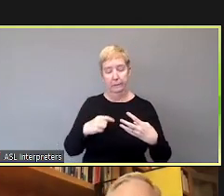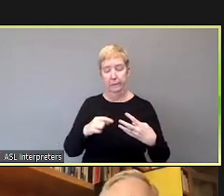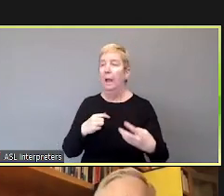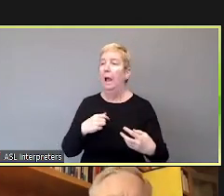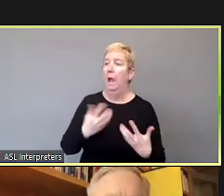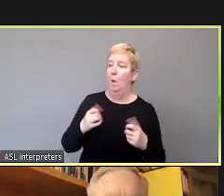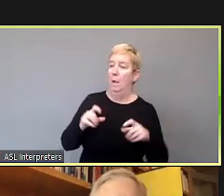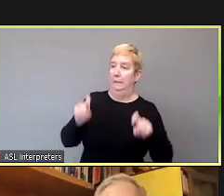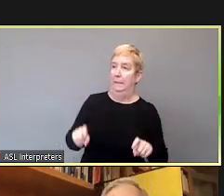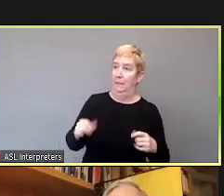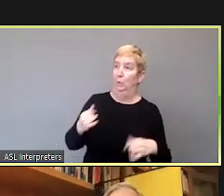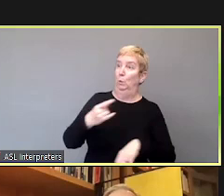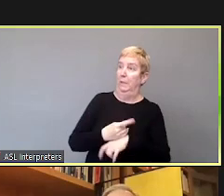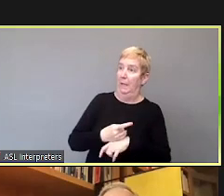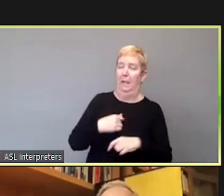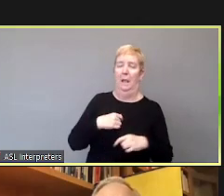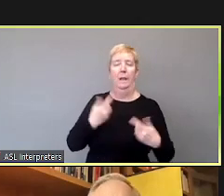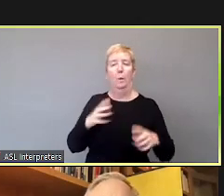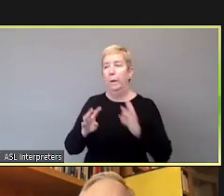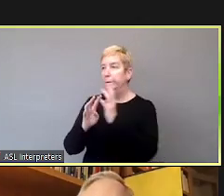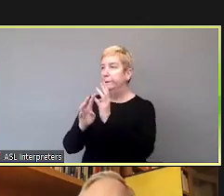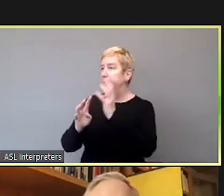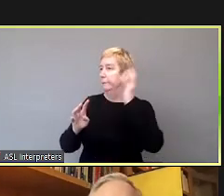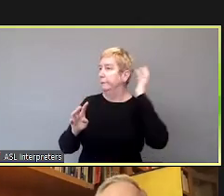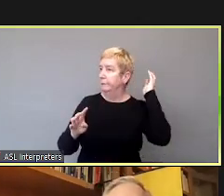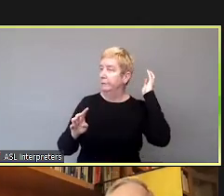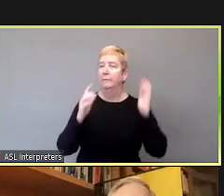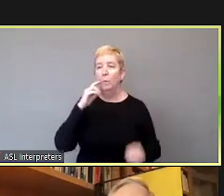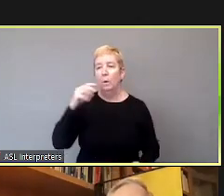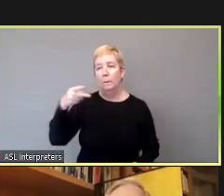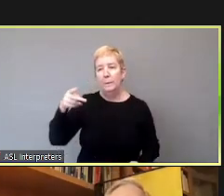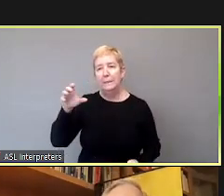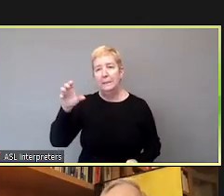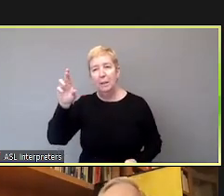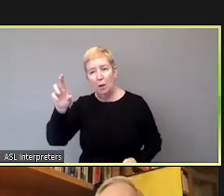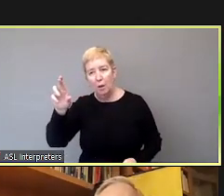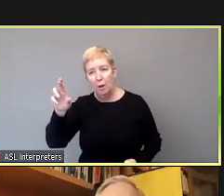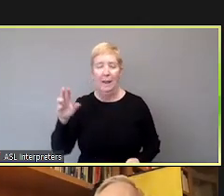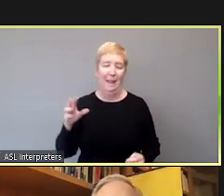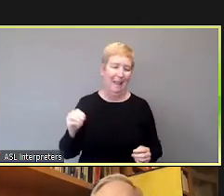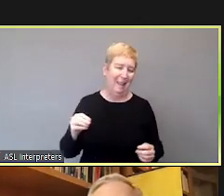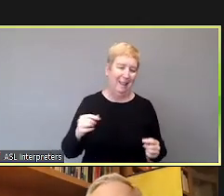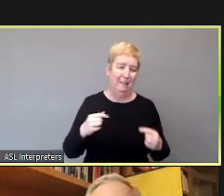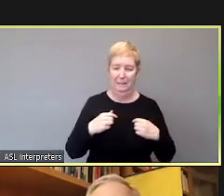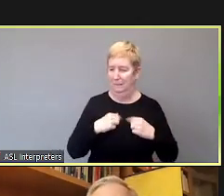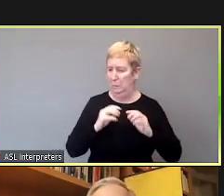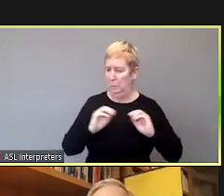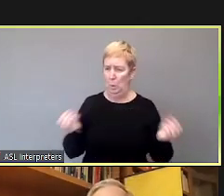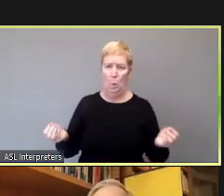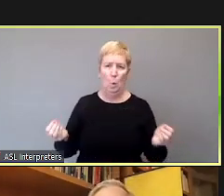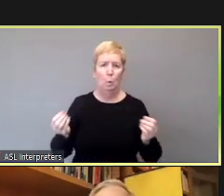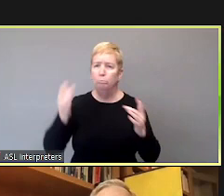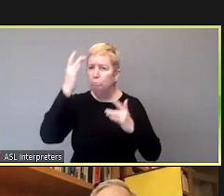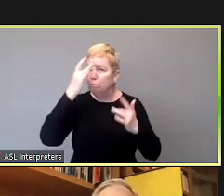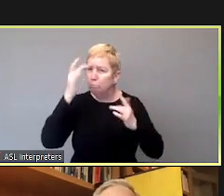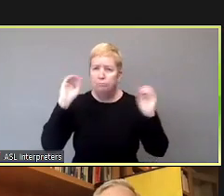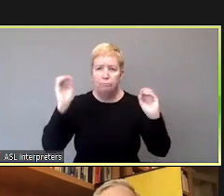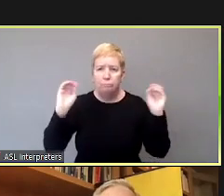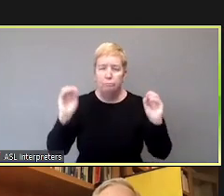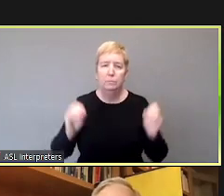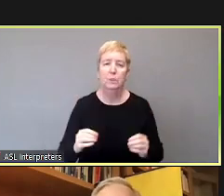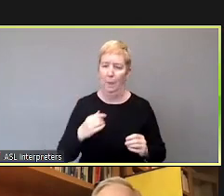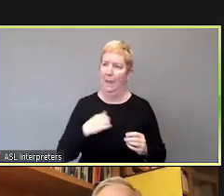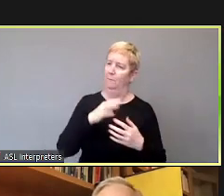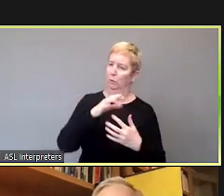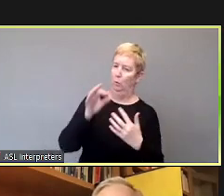wait in a really long line for a PCR test, and I'm not, I don't have symptoms, so I'd like to do that. So